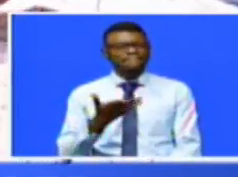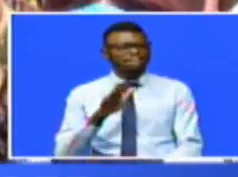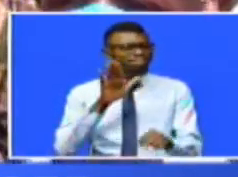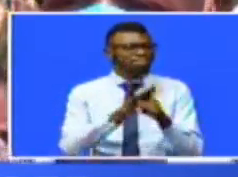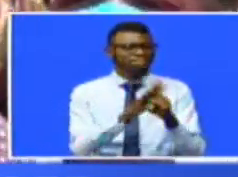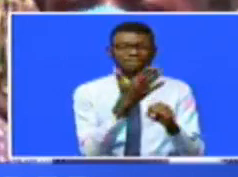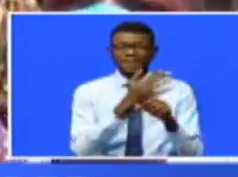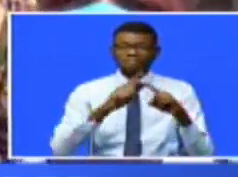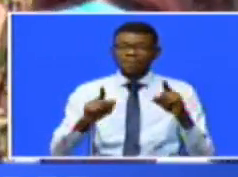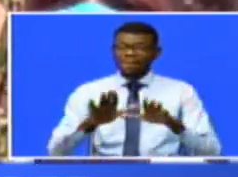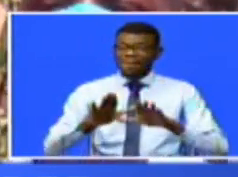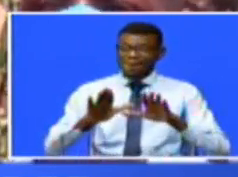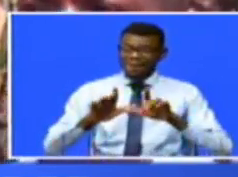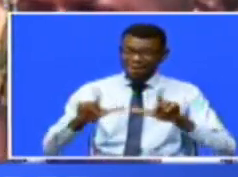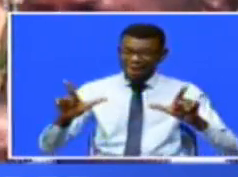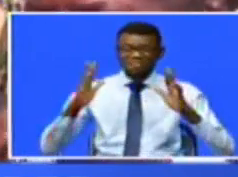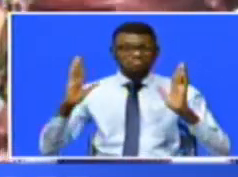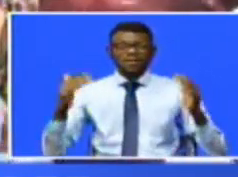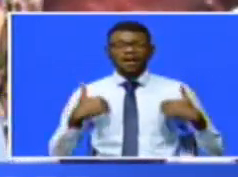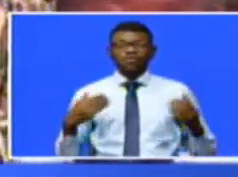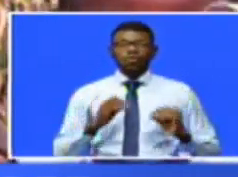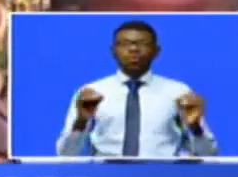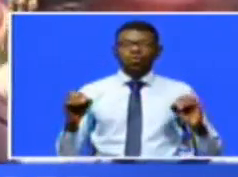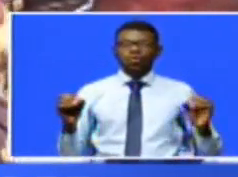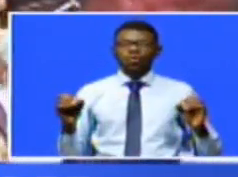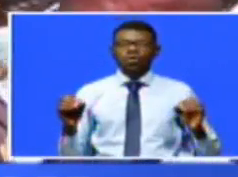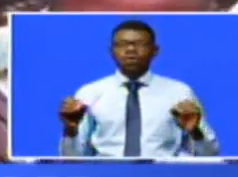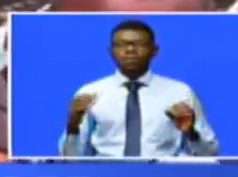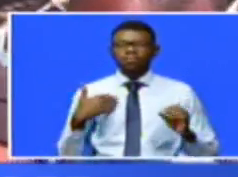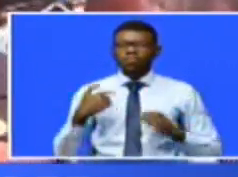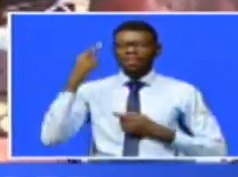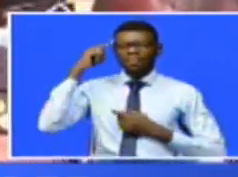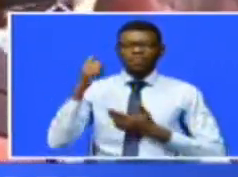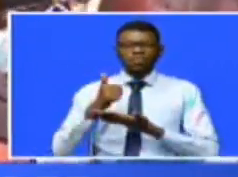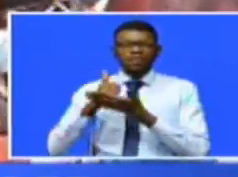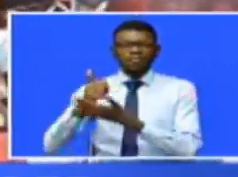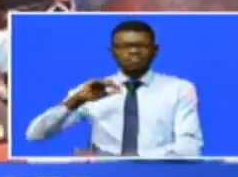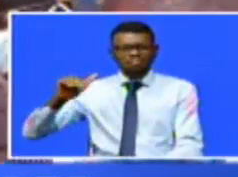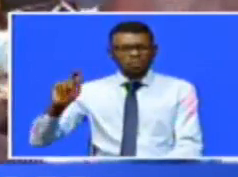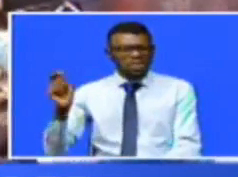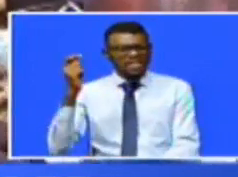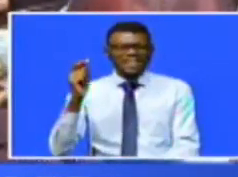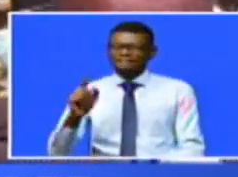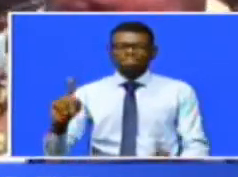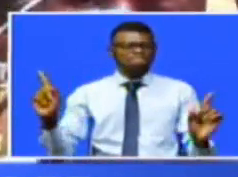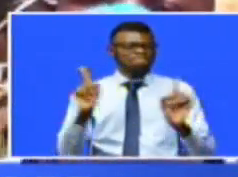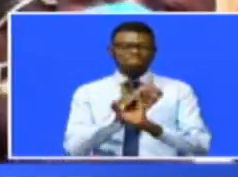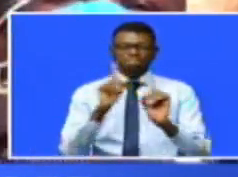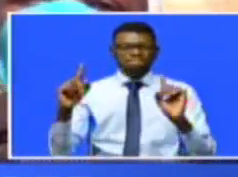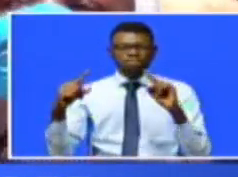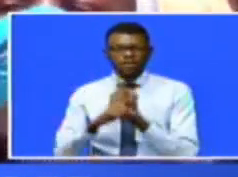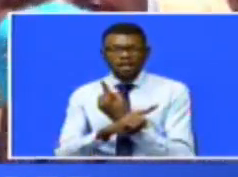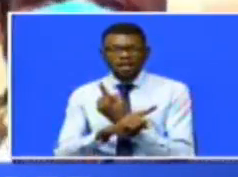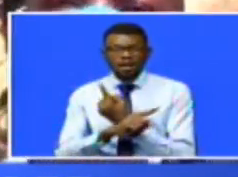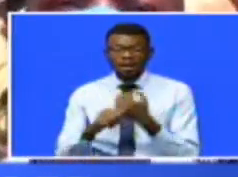landmass. The idea of framing the debate as if we are assisting Mount Kenya is neither here nor there. And therefore, if